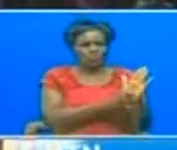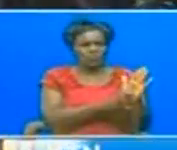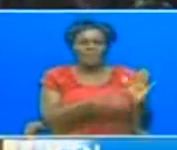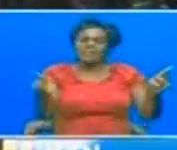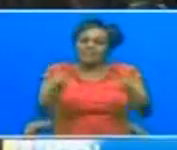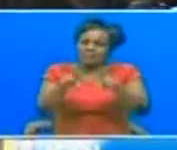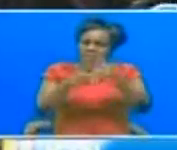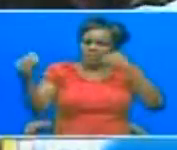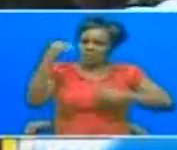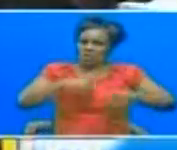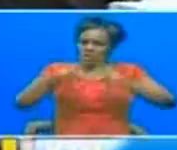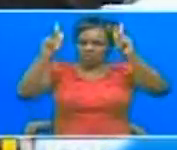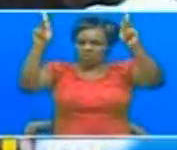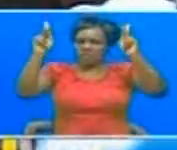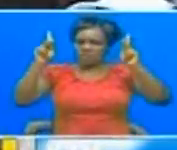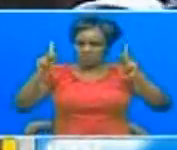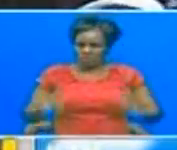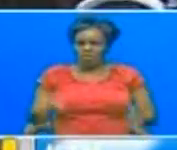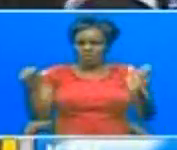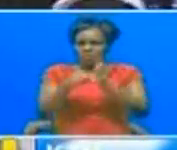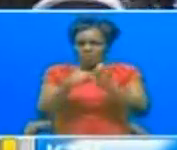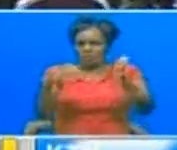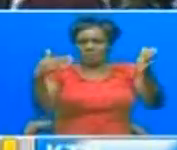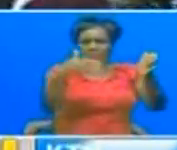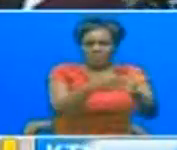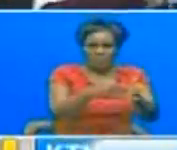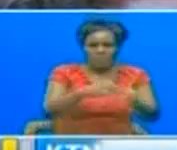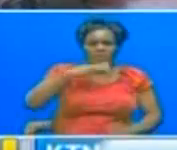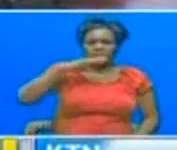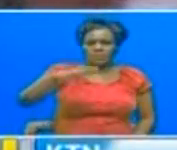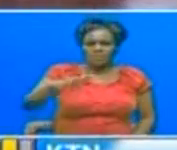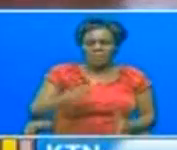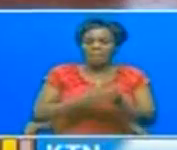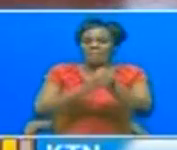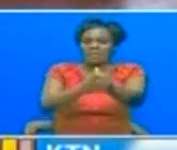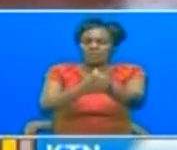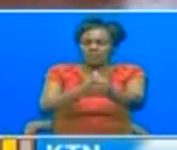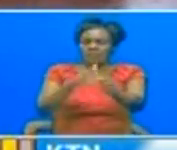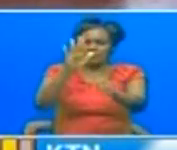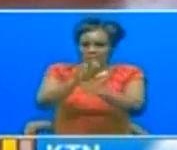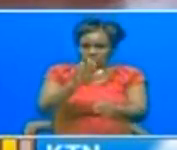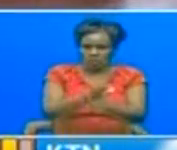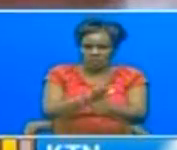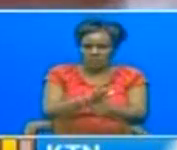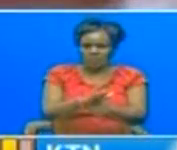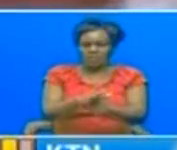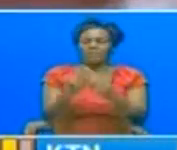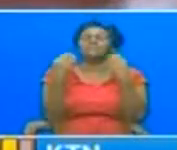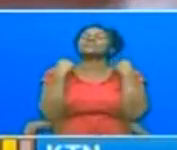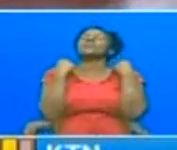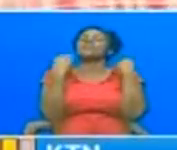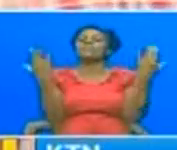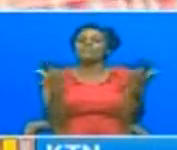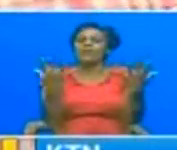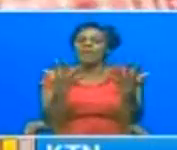Still on graft in Kisumu, embattled suspended Kisumu County Assembly Majority Leader Samuel Ongo will spend the night at the